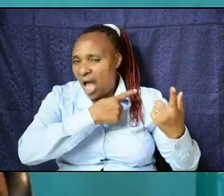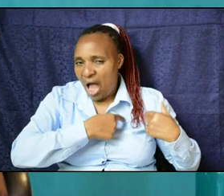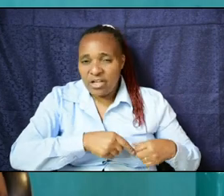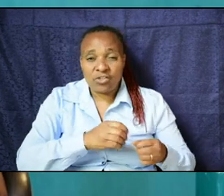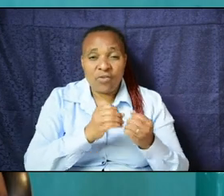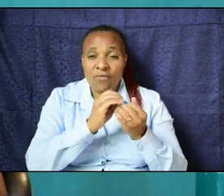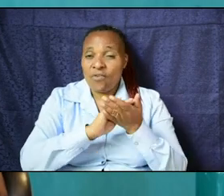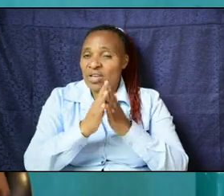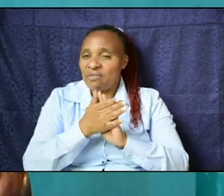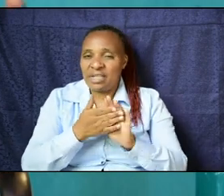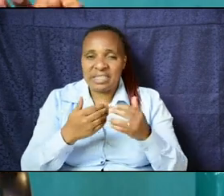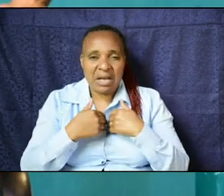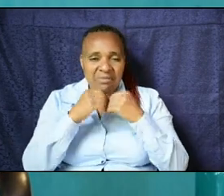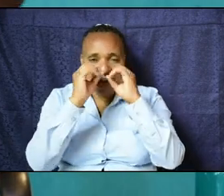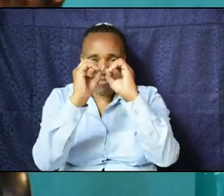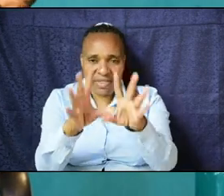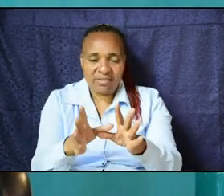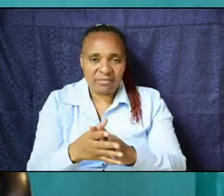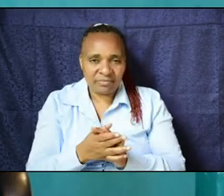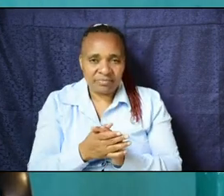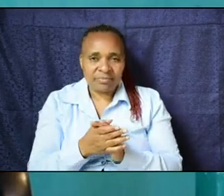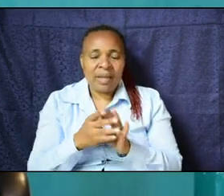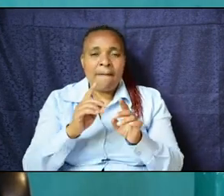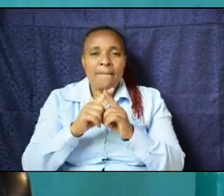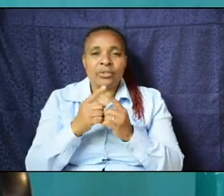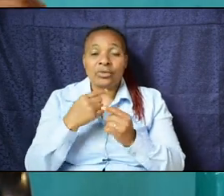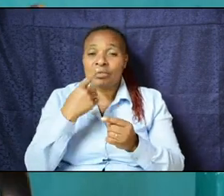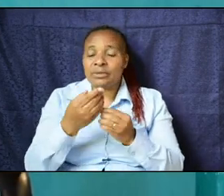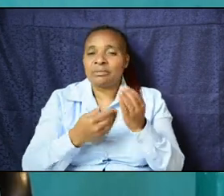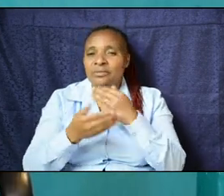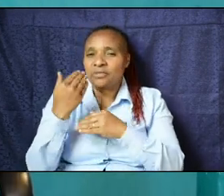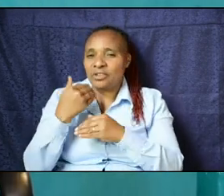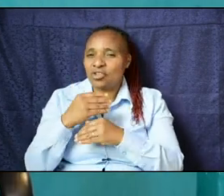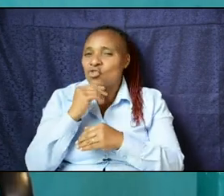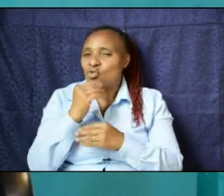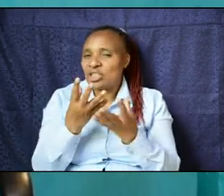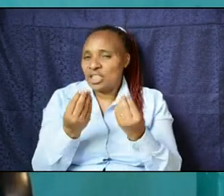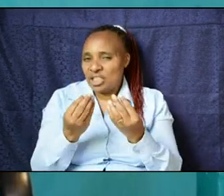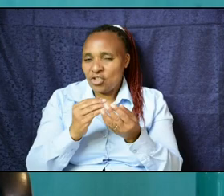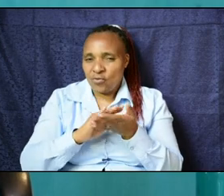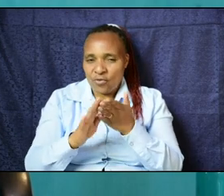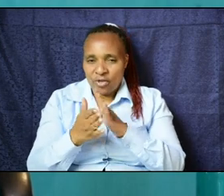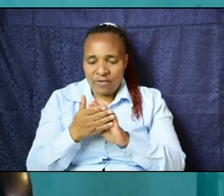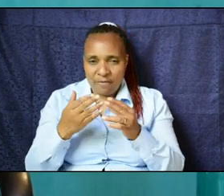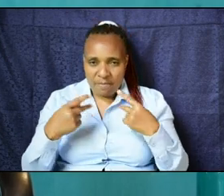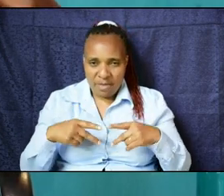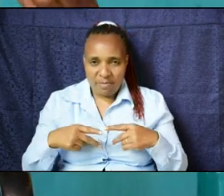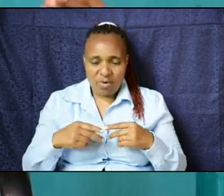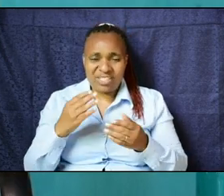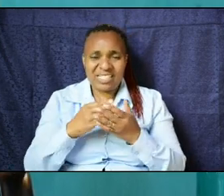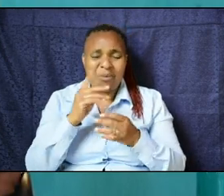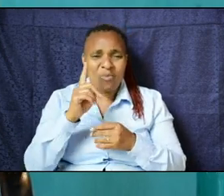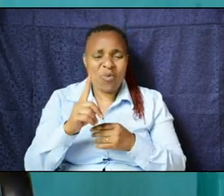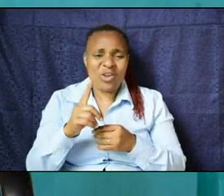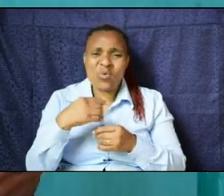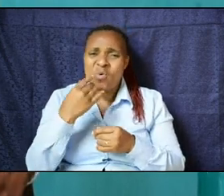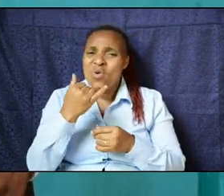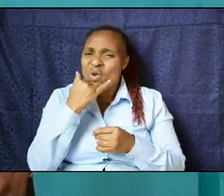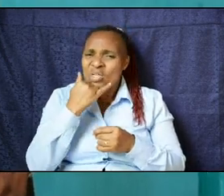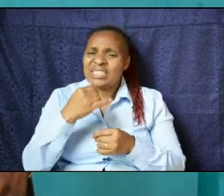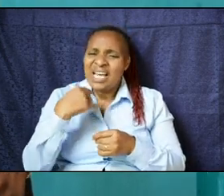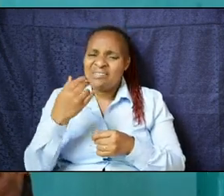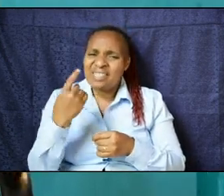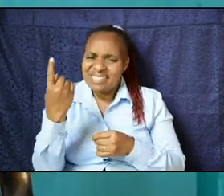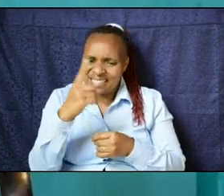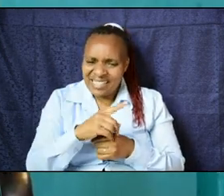in us anymore. But as we had said before, it is not easy to forgive people, let alone someone who wrongs you every single day and you see